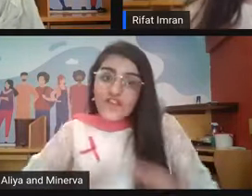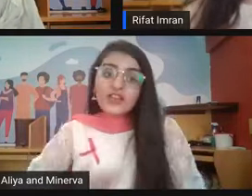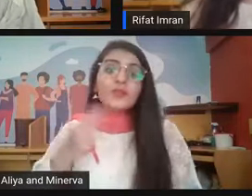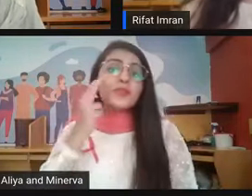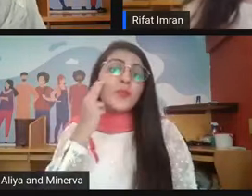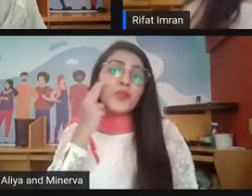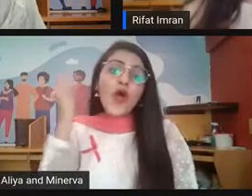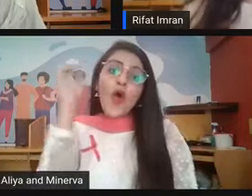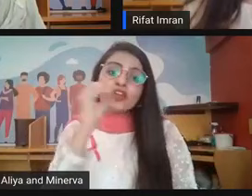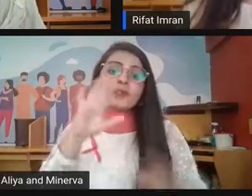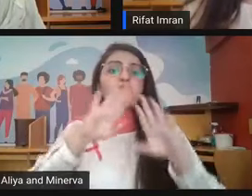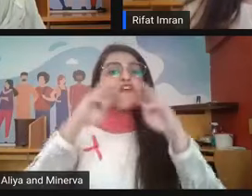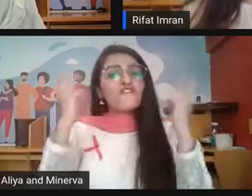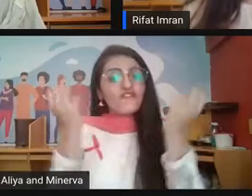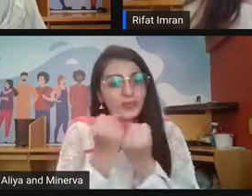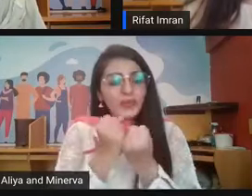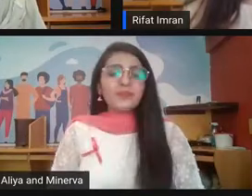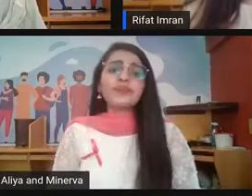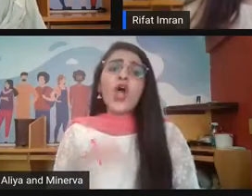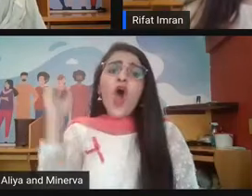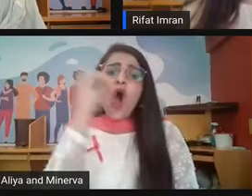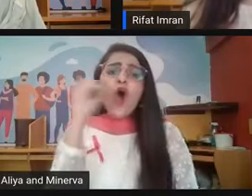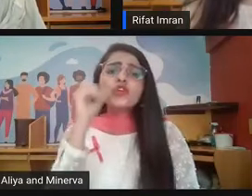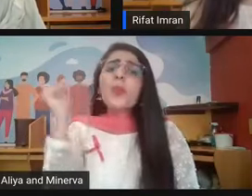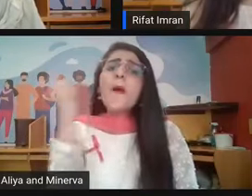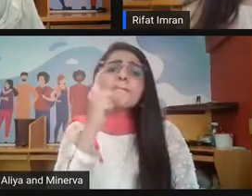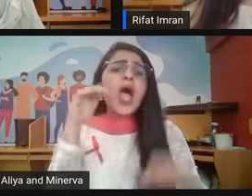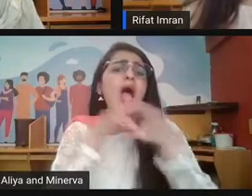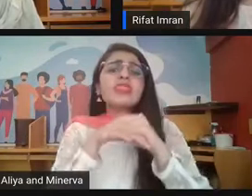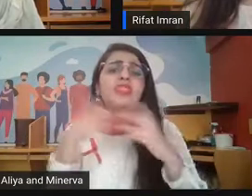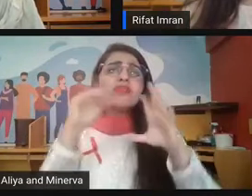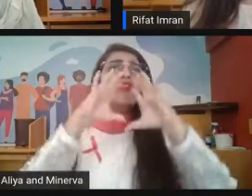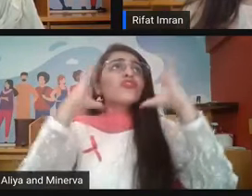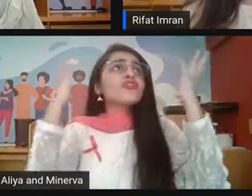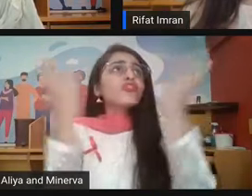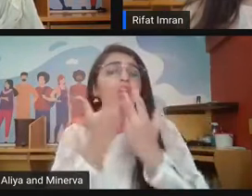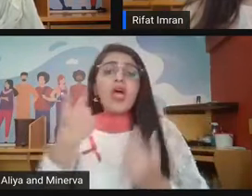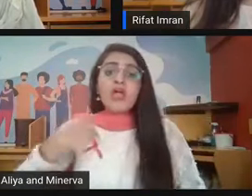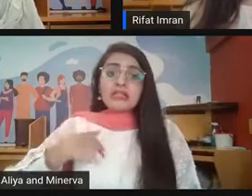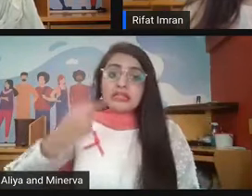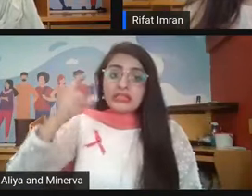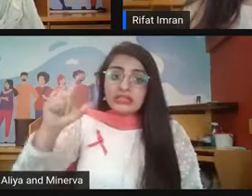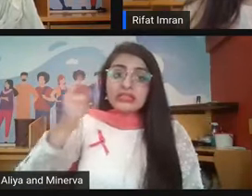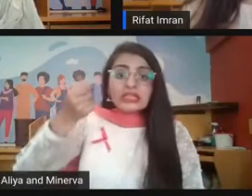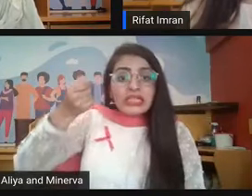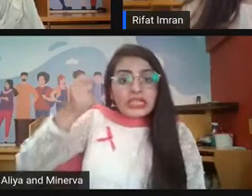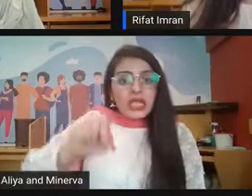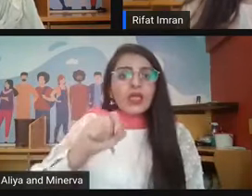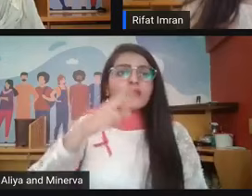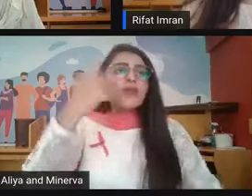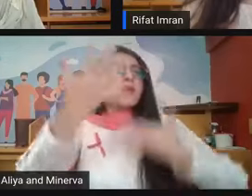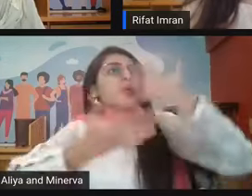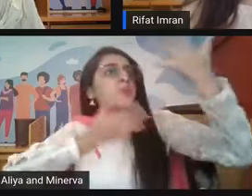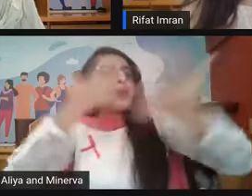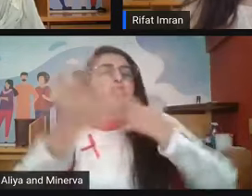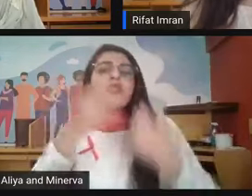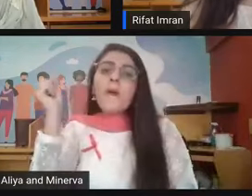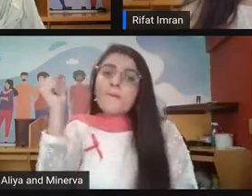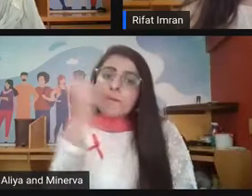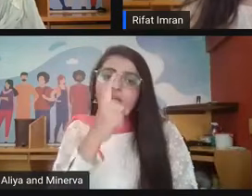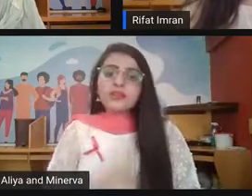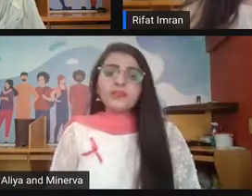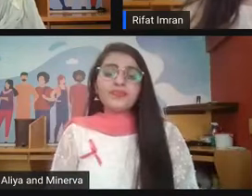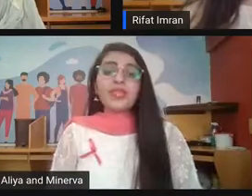webinar. October is recognized around the world as the Breast Cancer Awareness Month. So